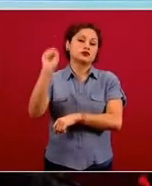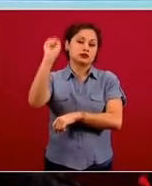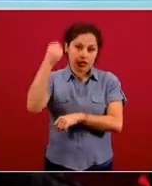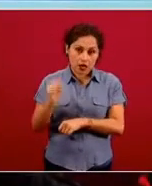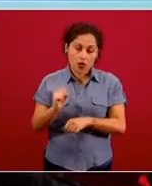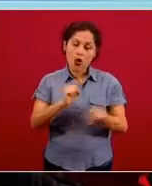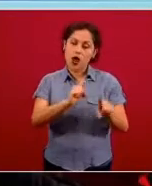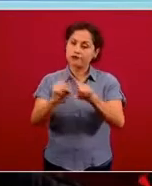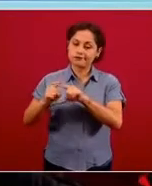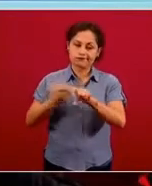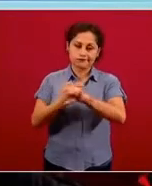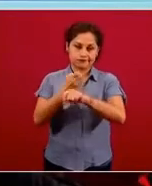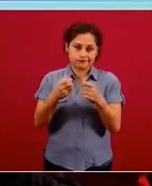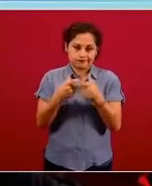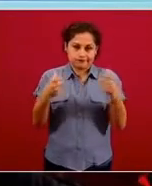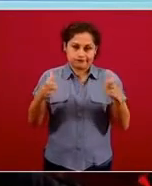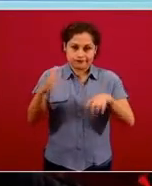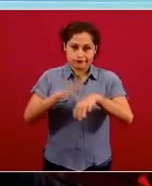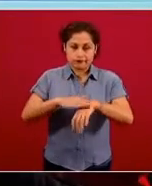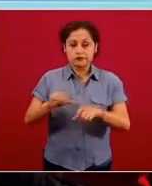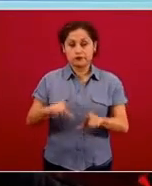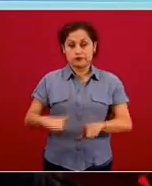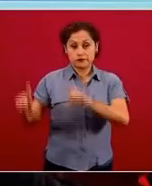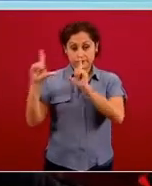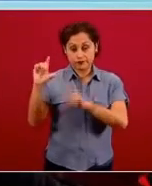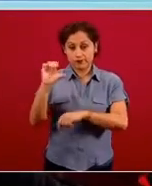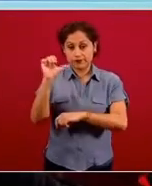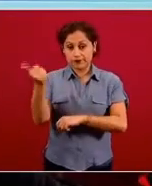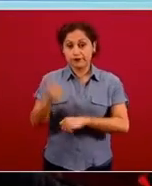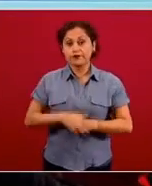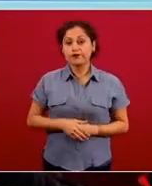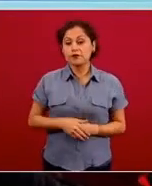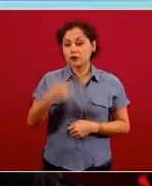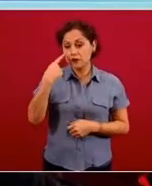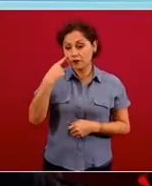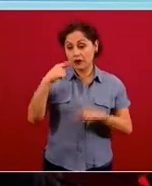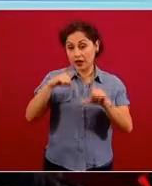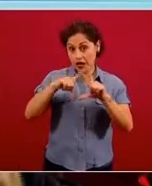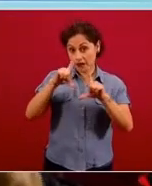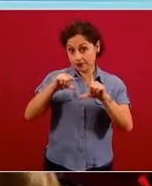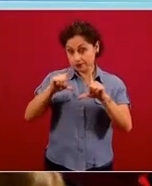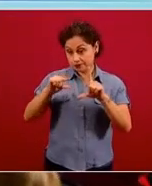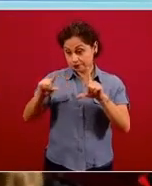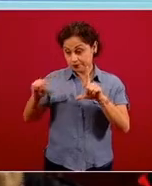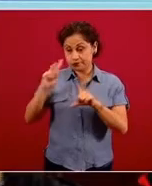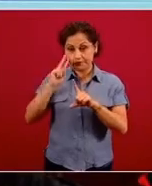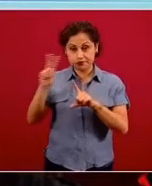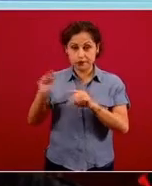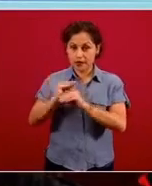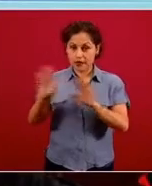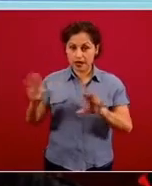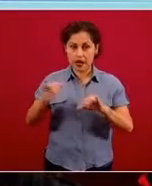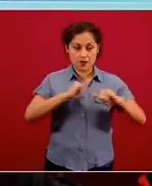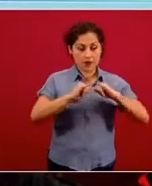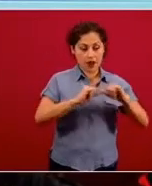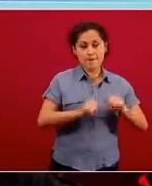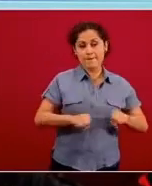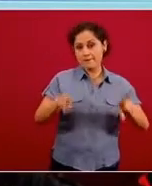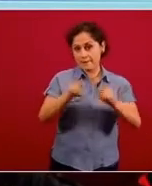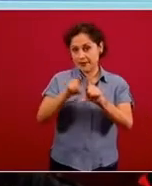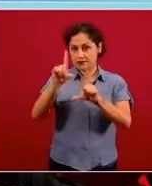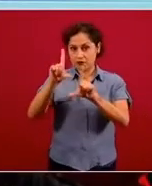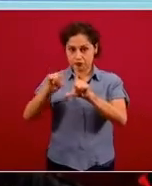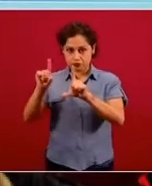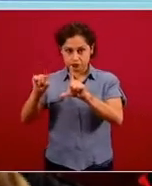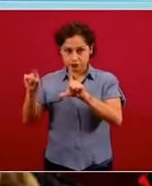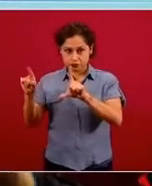Baja California, in Sinaloa, and in Quintana Roo. If we look at the same information in the form of a bar graph,